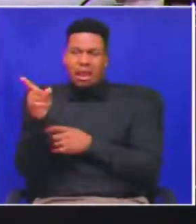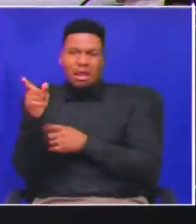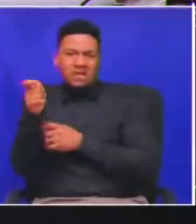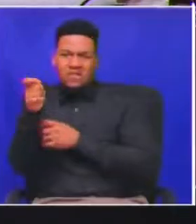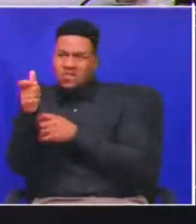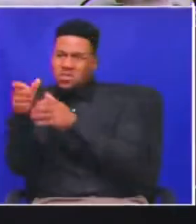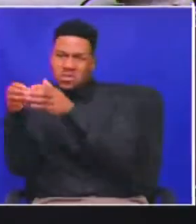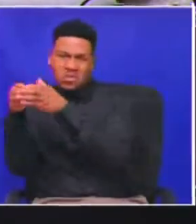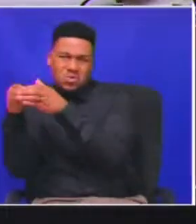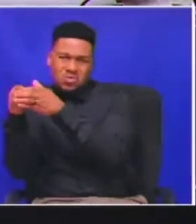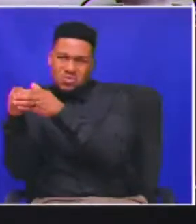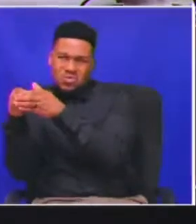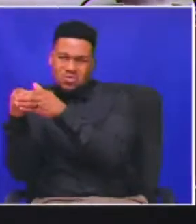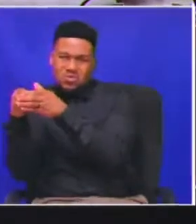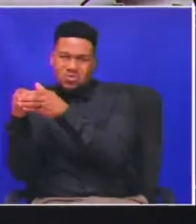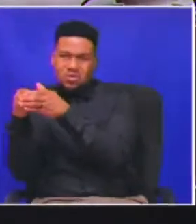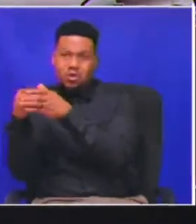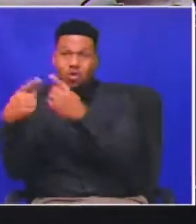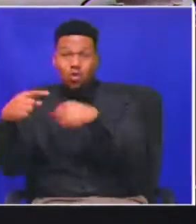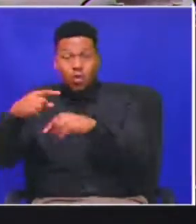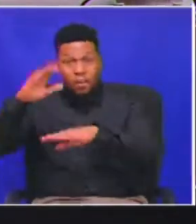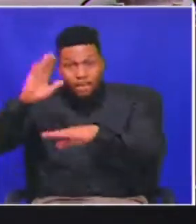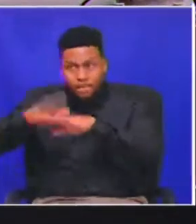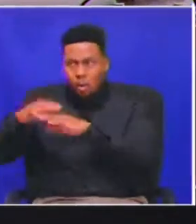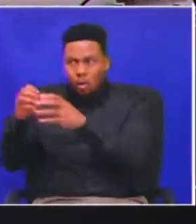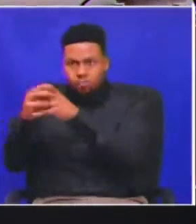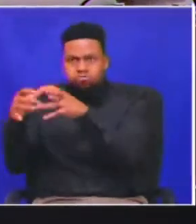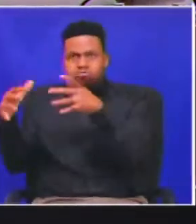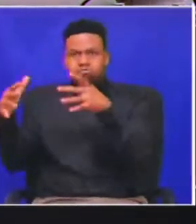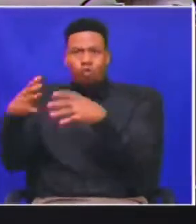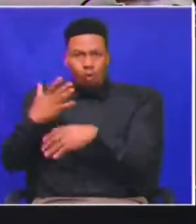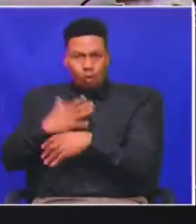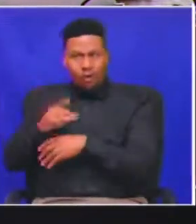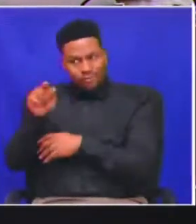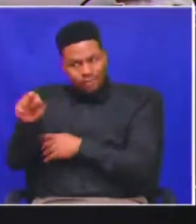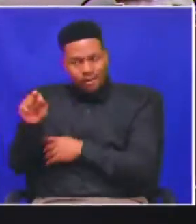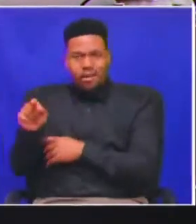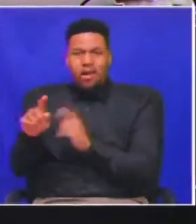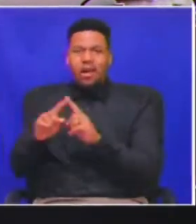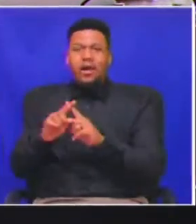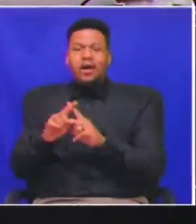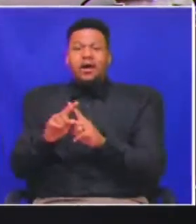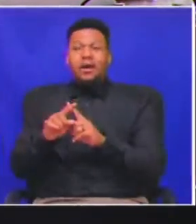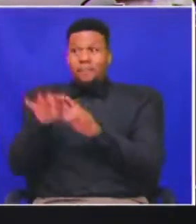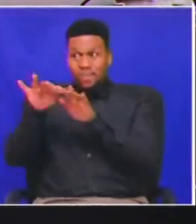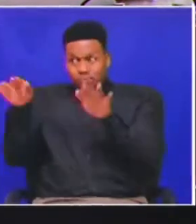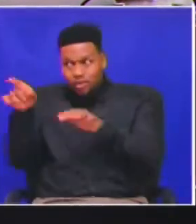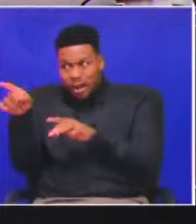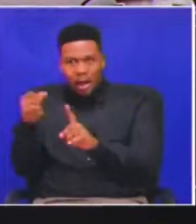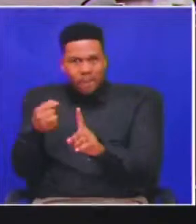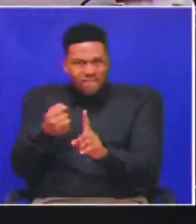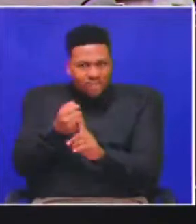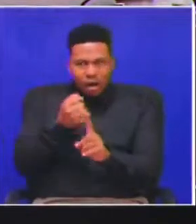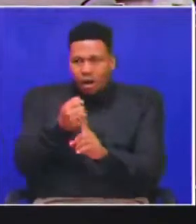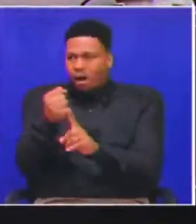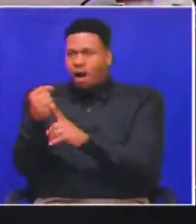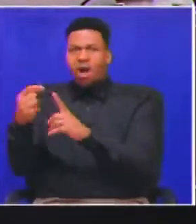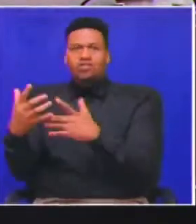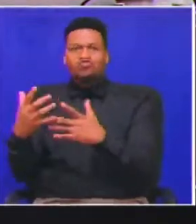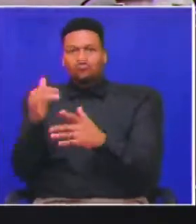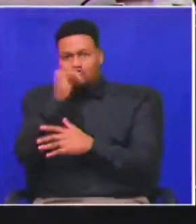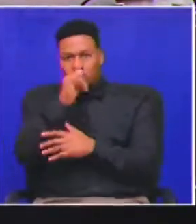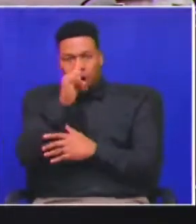to increase more of the people who will be on the ground fighting crime, not so much sitting in the